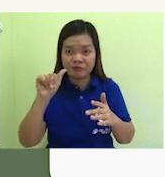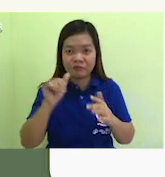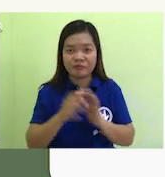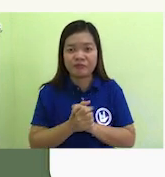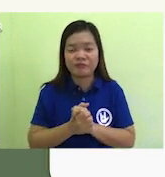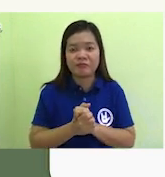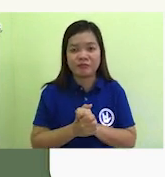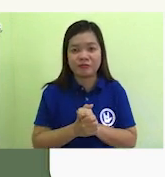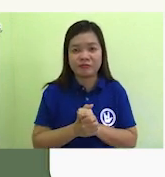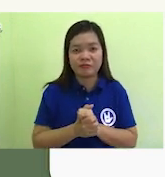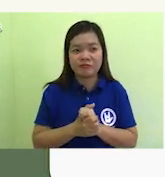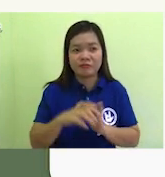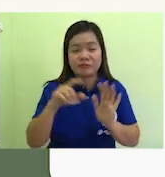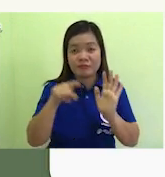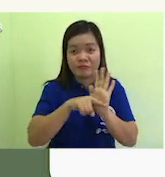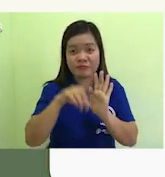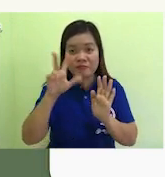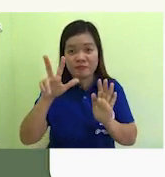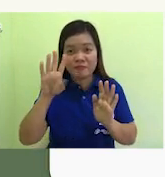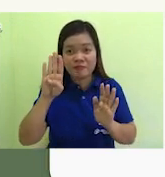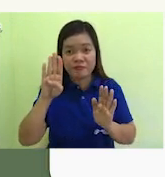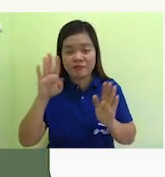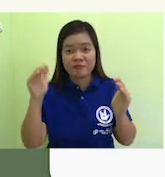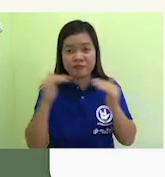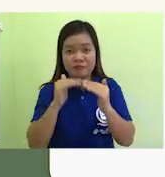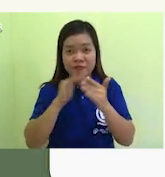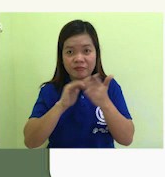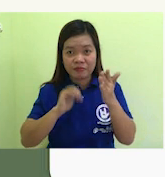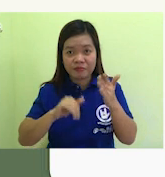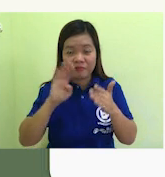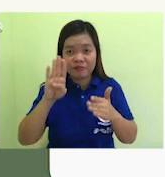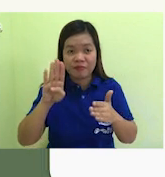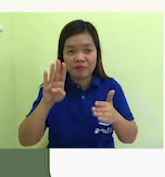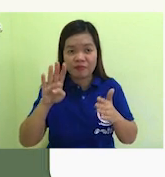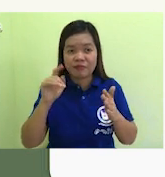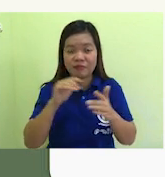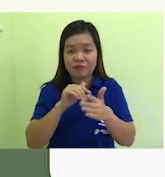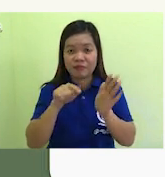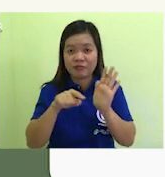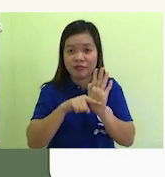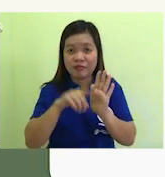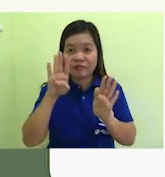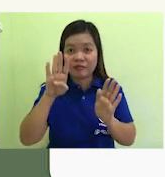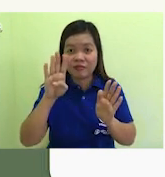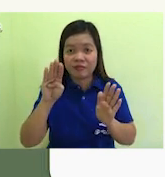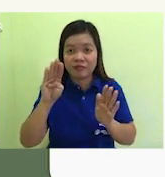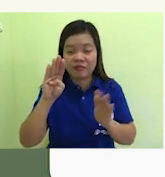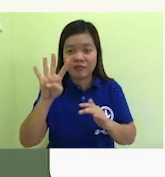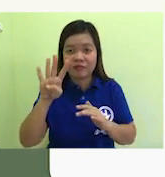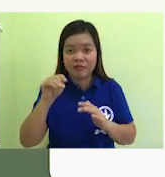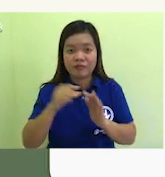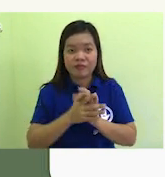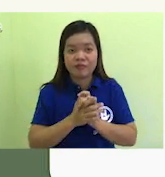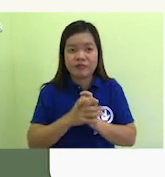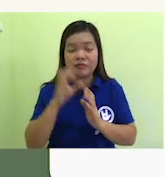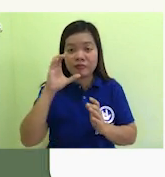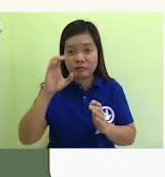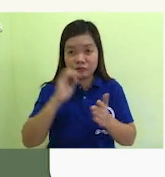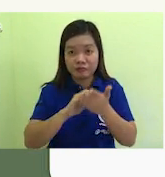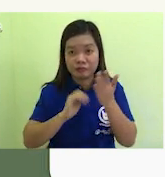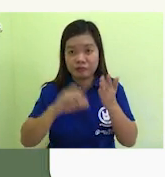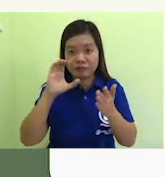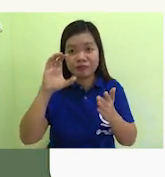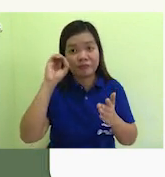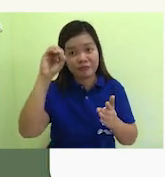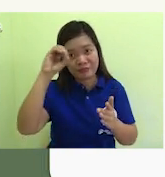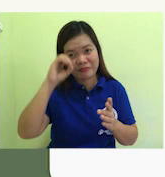is 8a. Negative 3b minus b is negative 4b. C